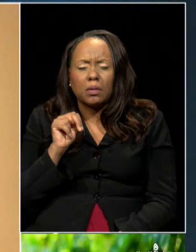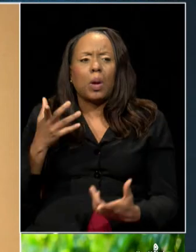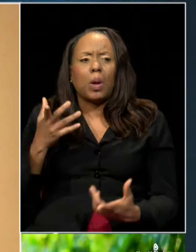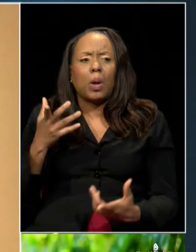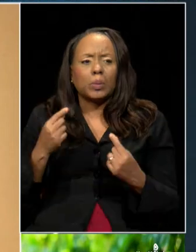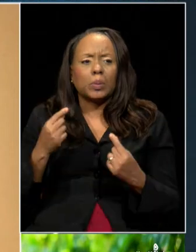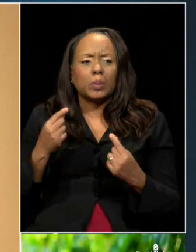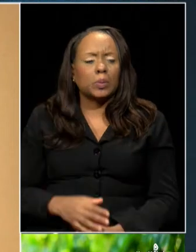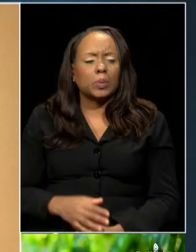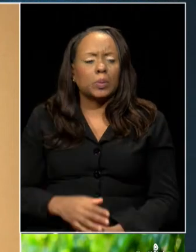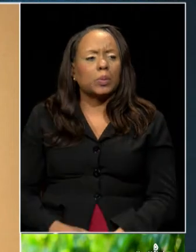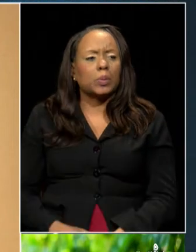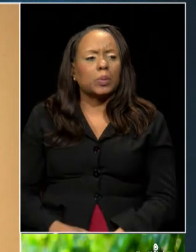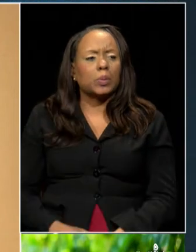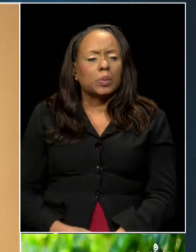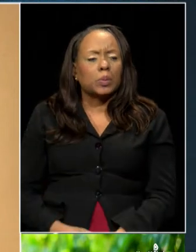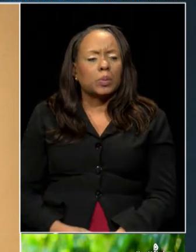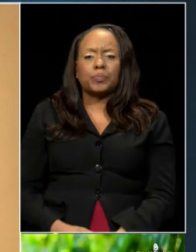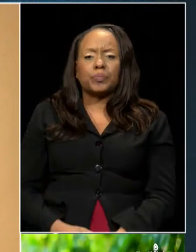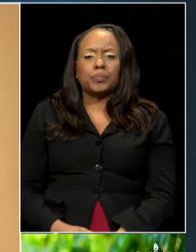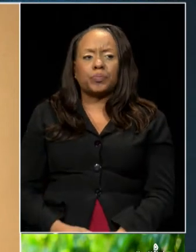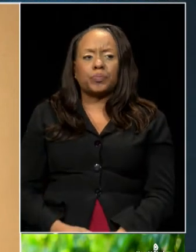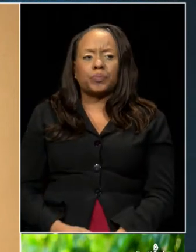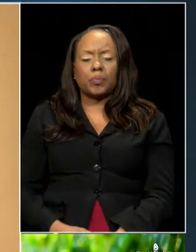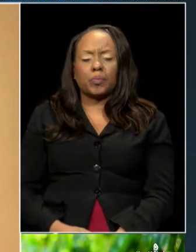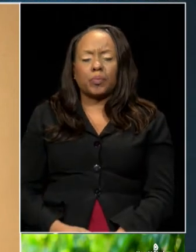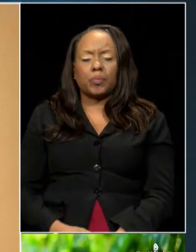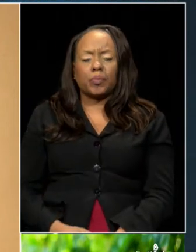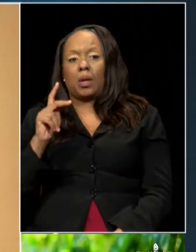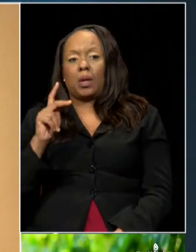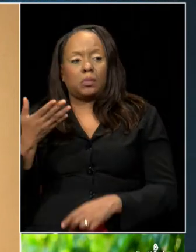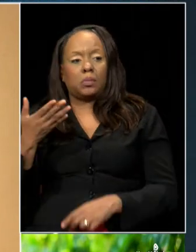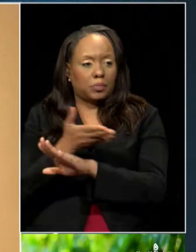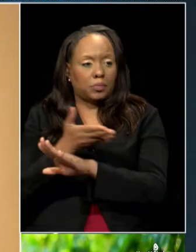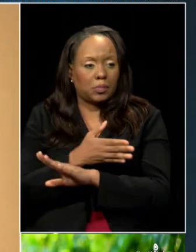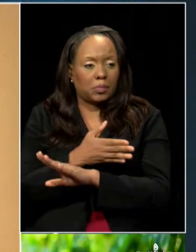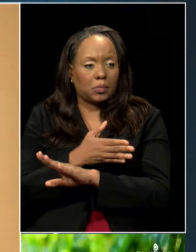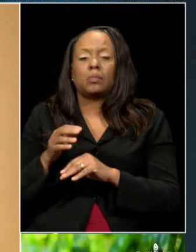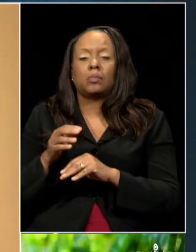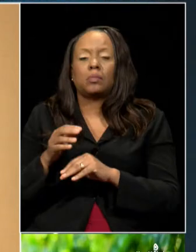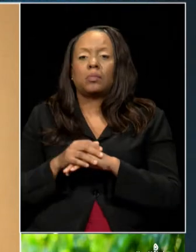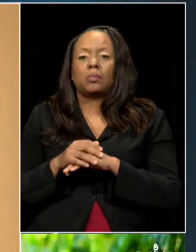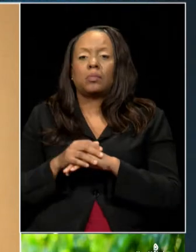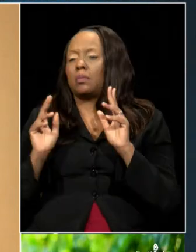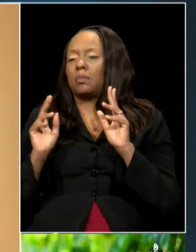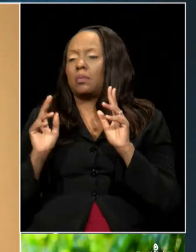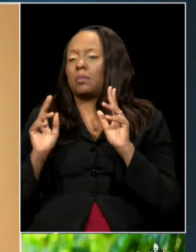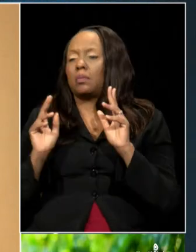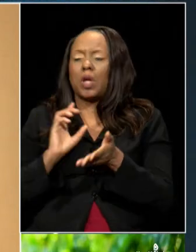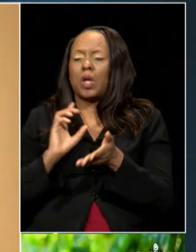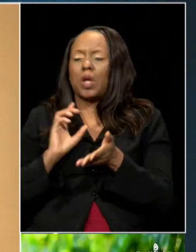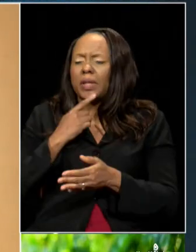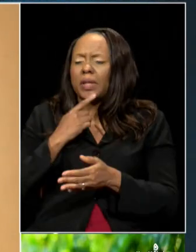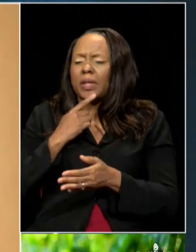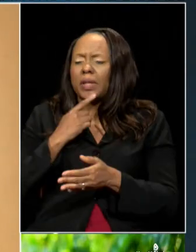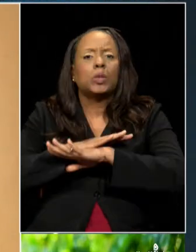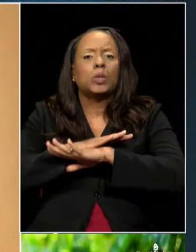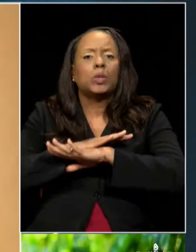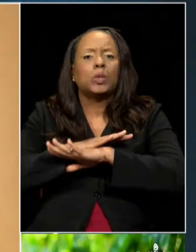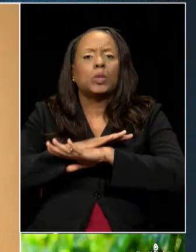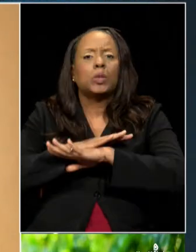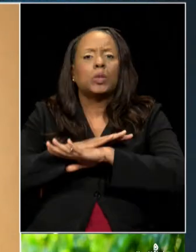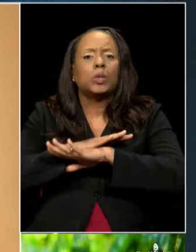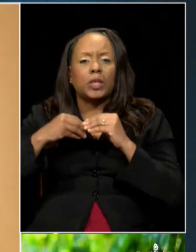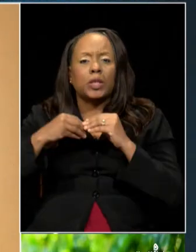my recommendation usually to patients, previously people would tell patients avoid green leafy vegetables because they have large